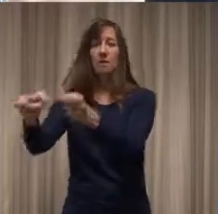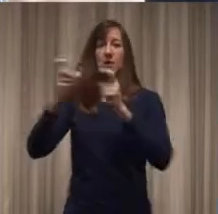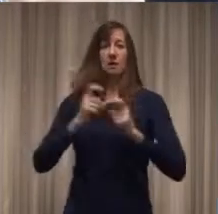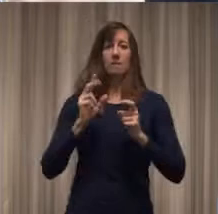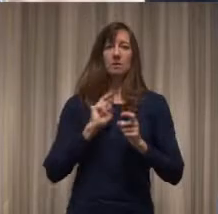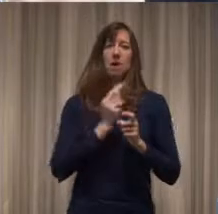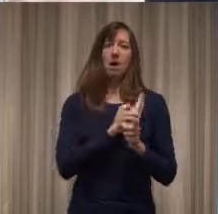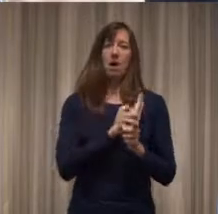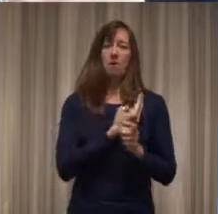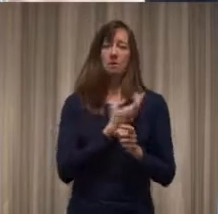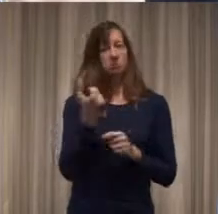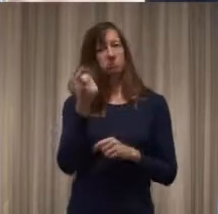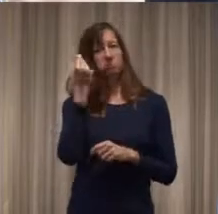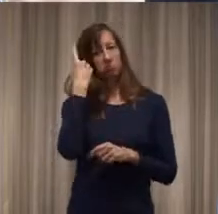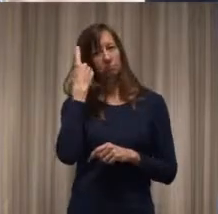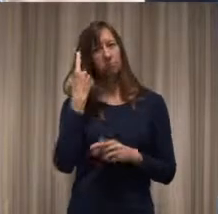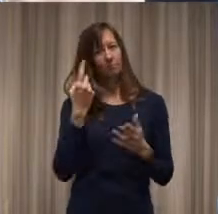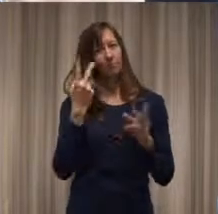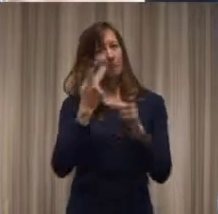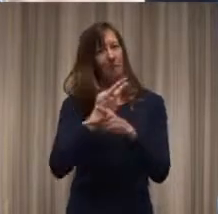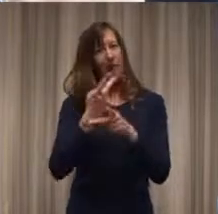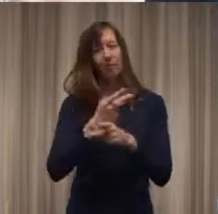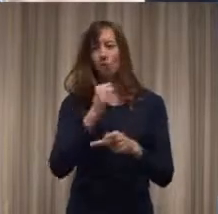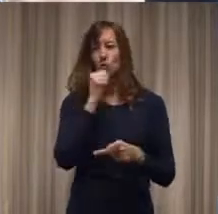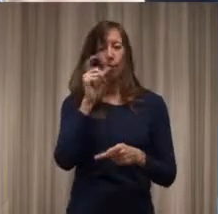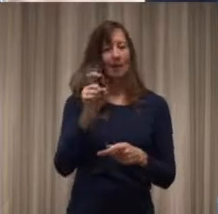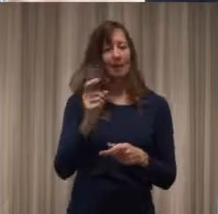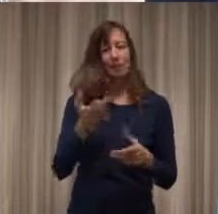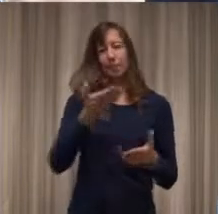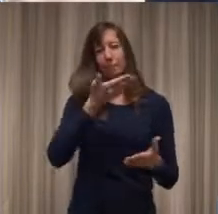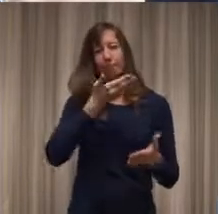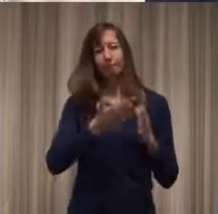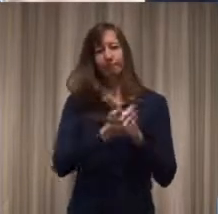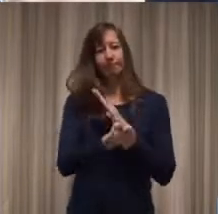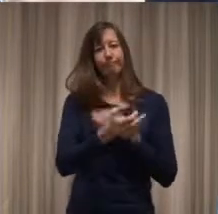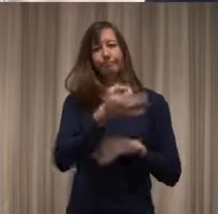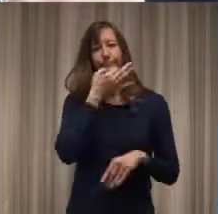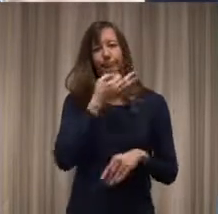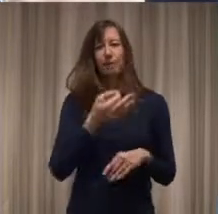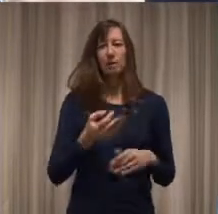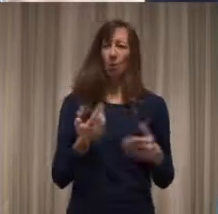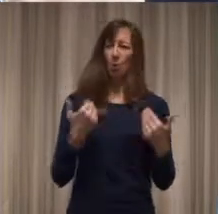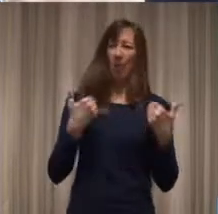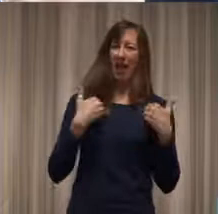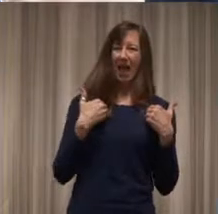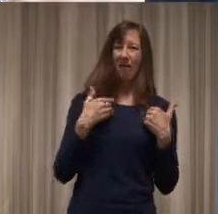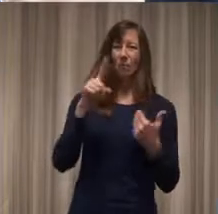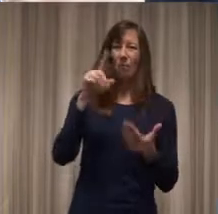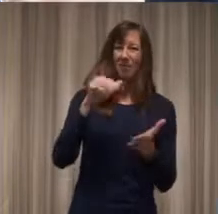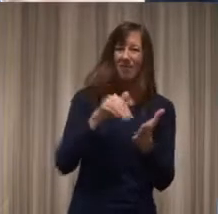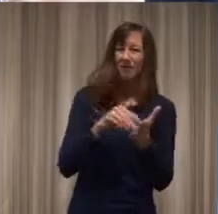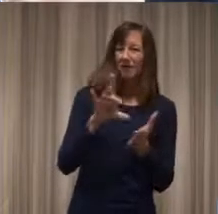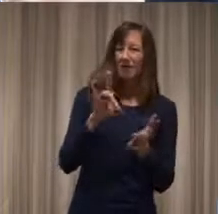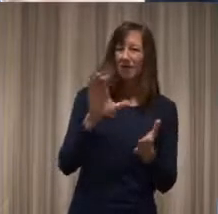quite clearly that with 180,000 plus residents, those numbers are just nowhere near where we need to